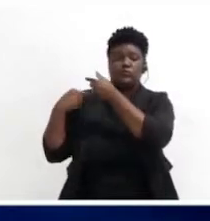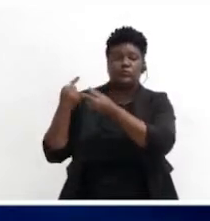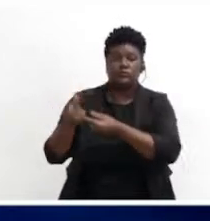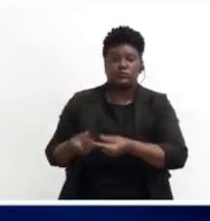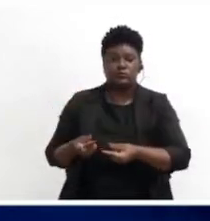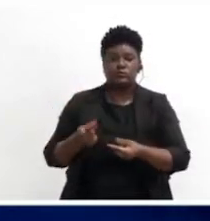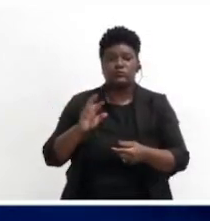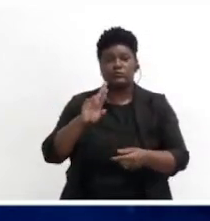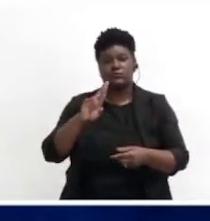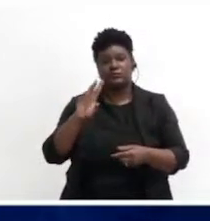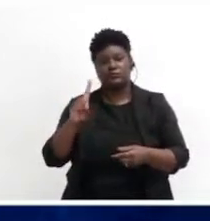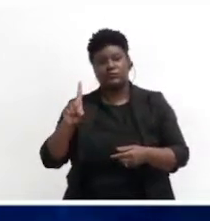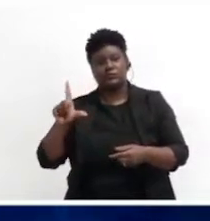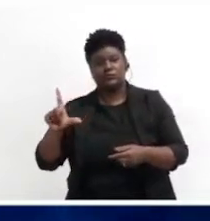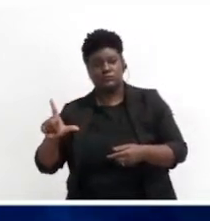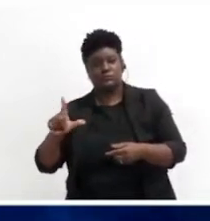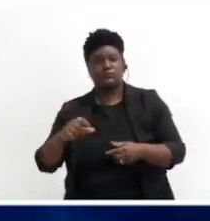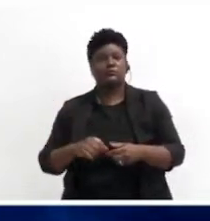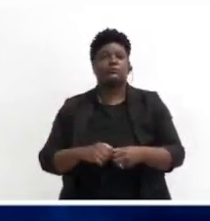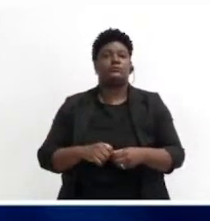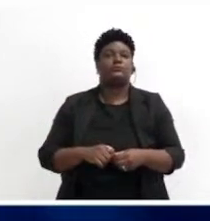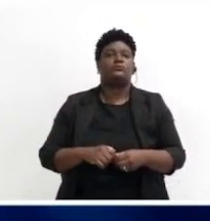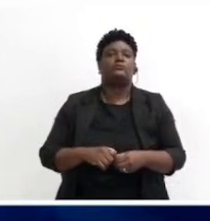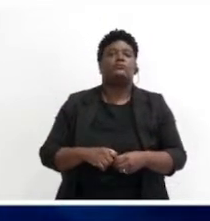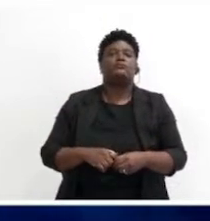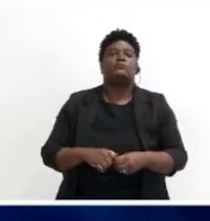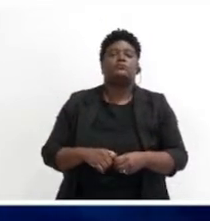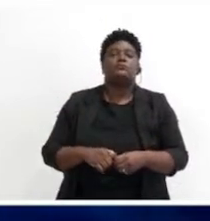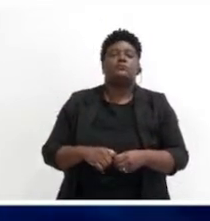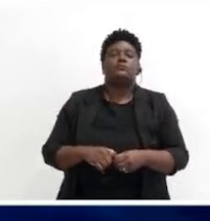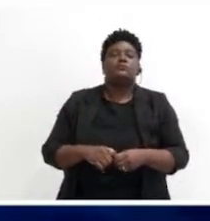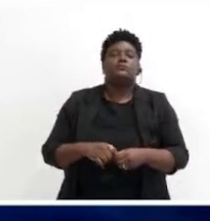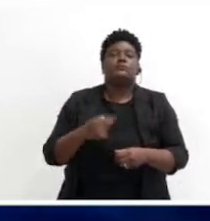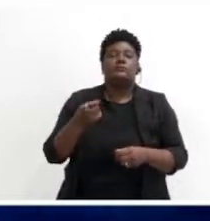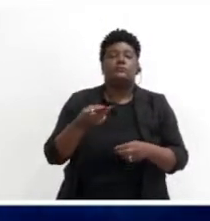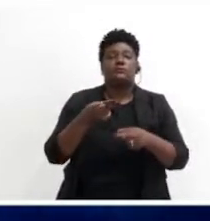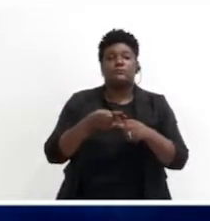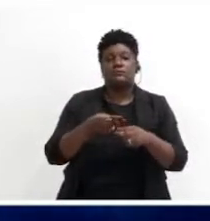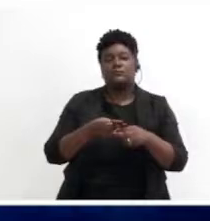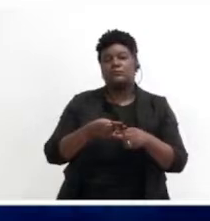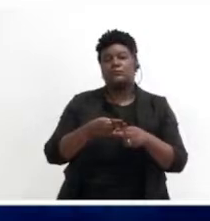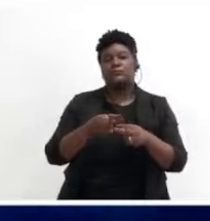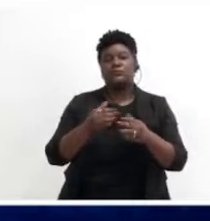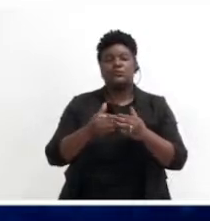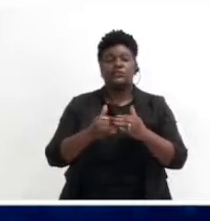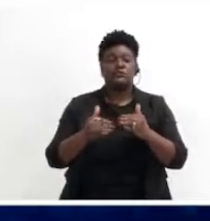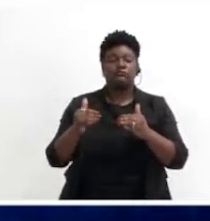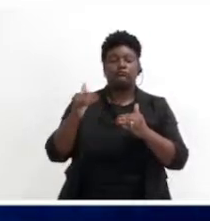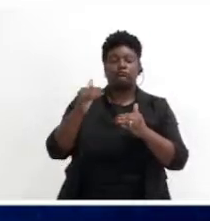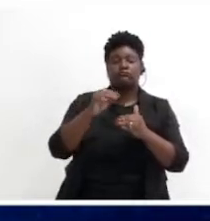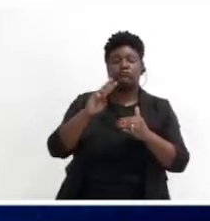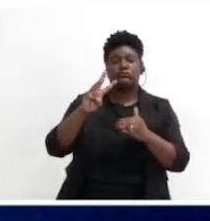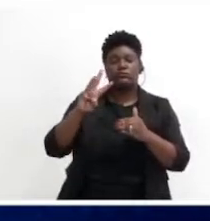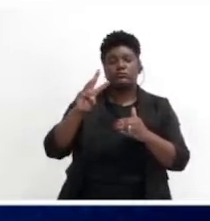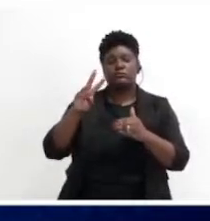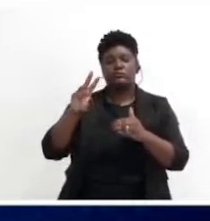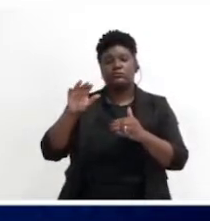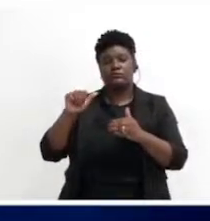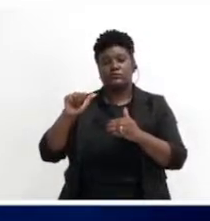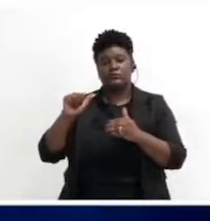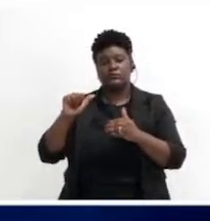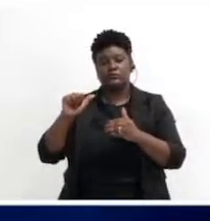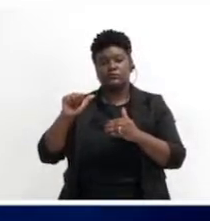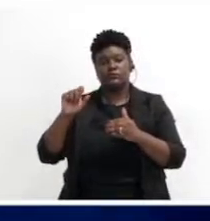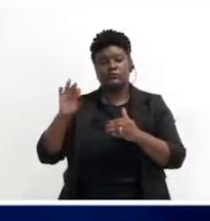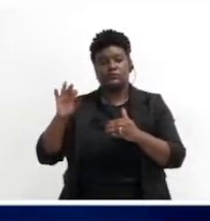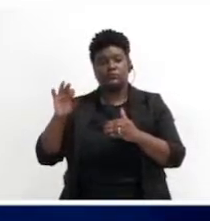second generation was really for what we call wafer level packages. So this essentially is, we're